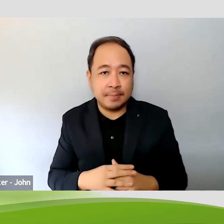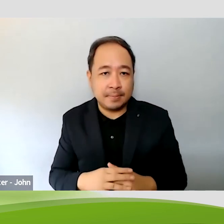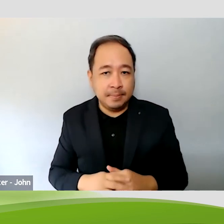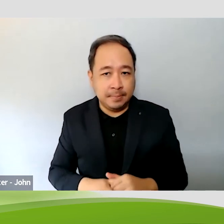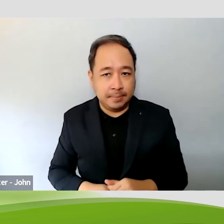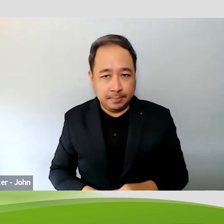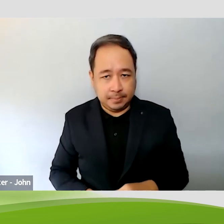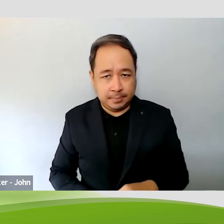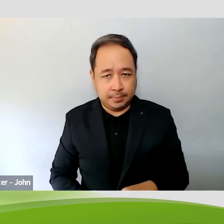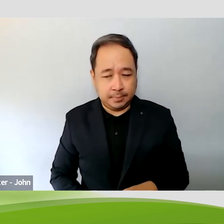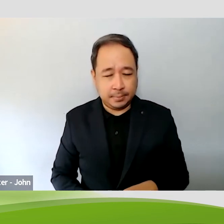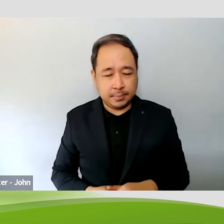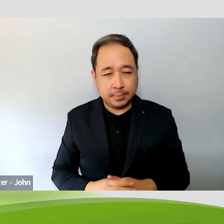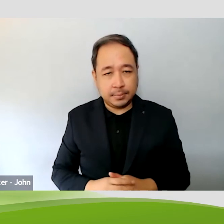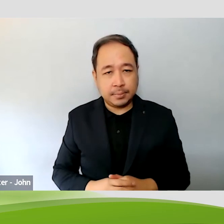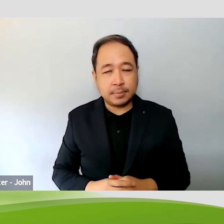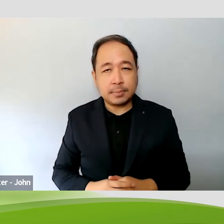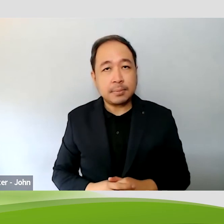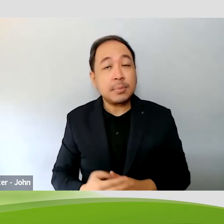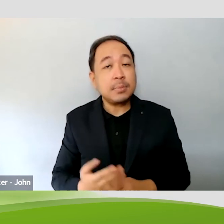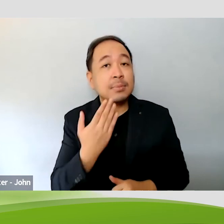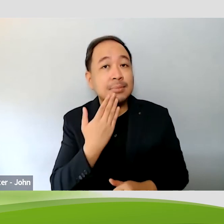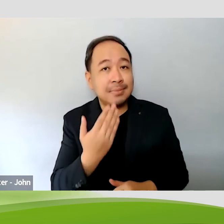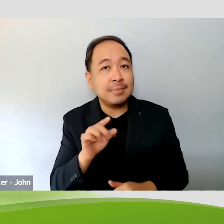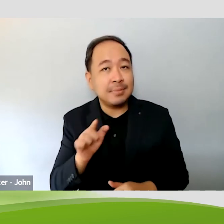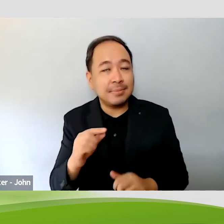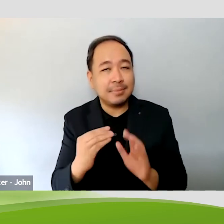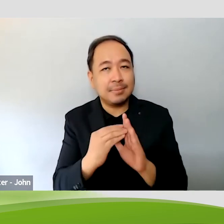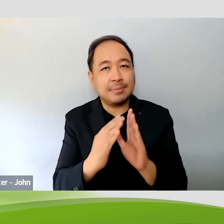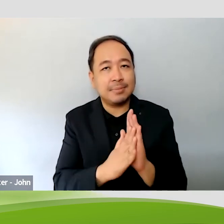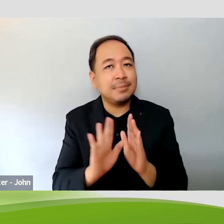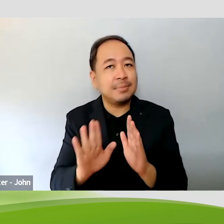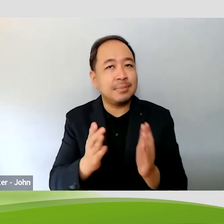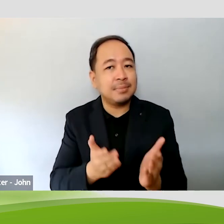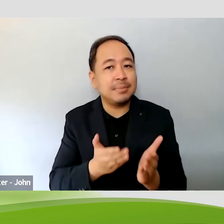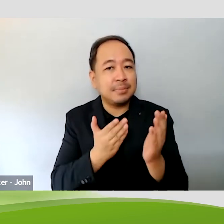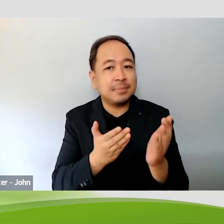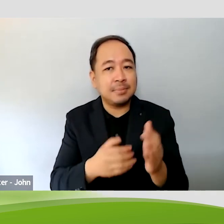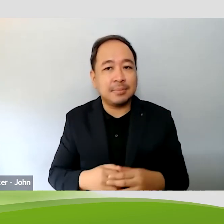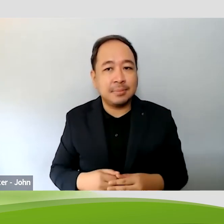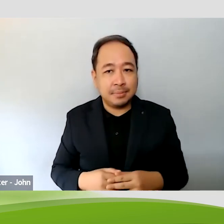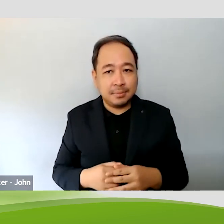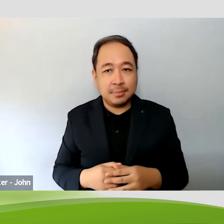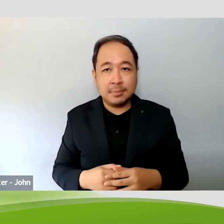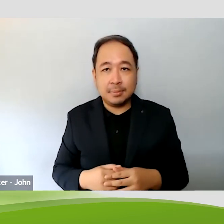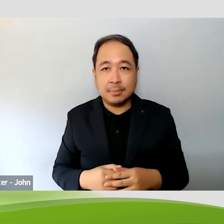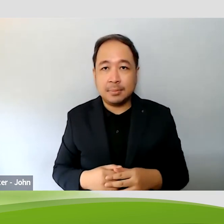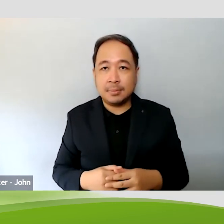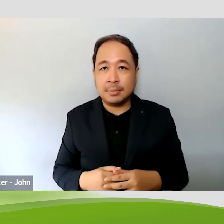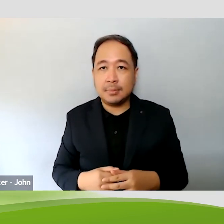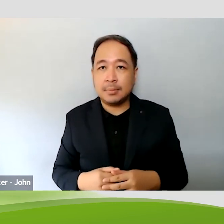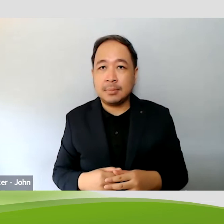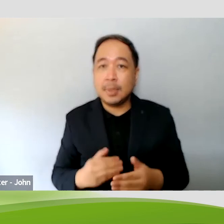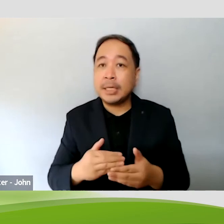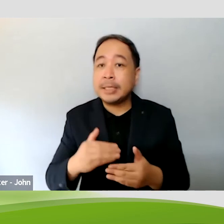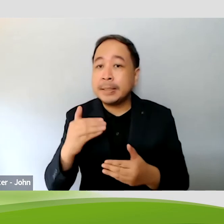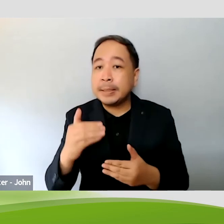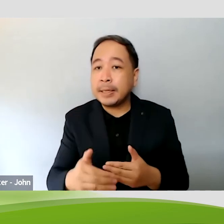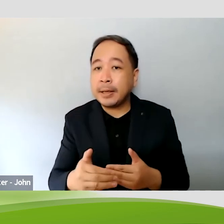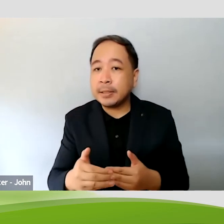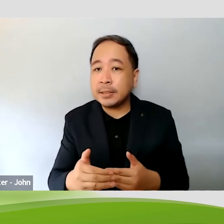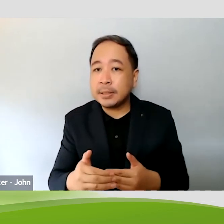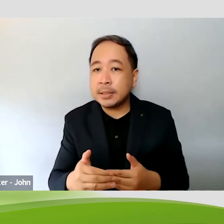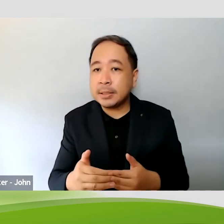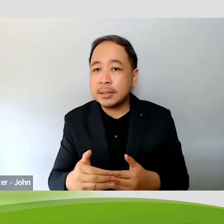Thank you very much, and we take note of your contributions. I would like to next invite Chris Richter, who is